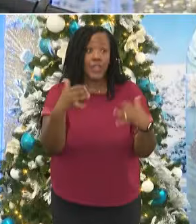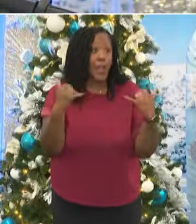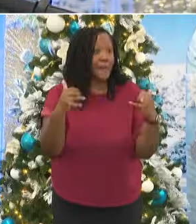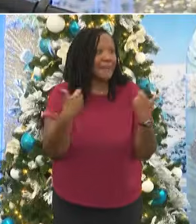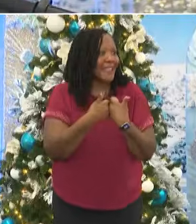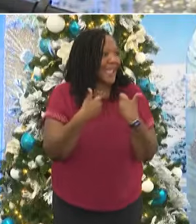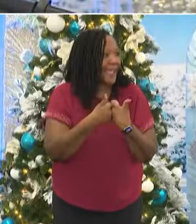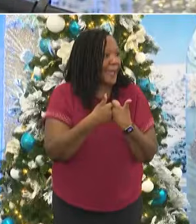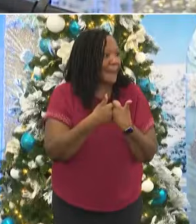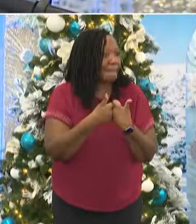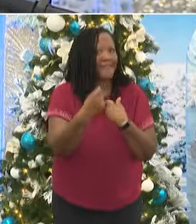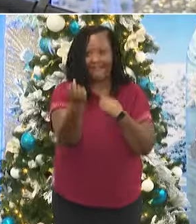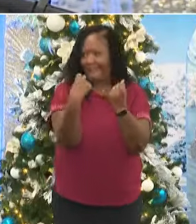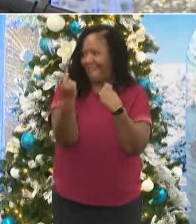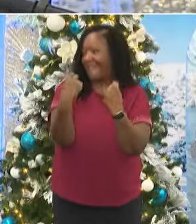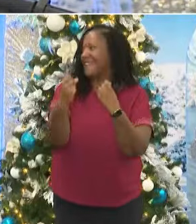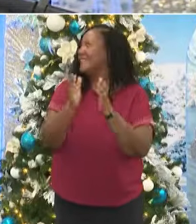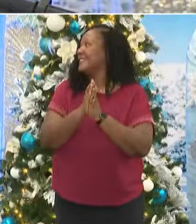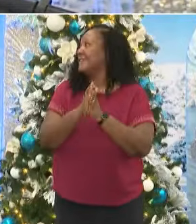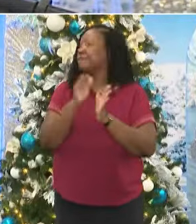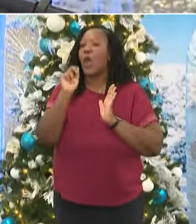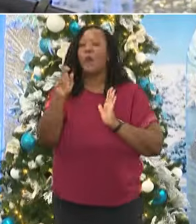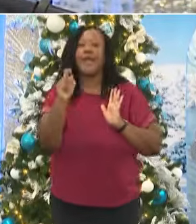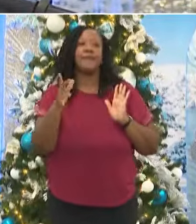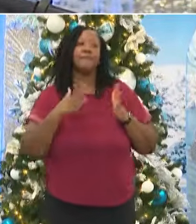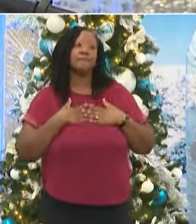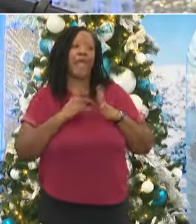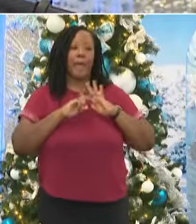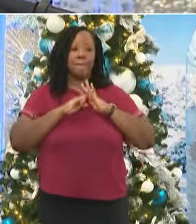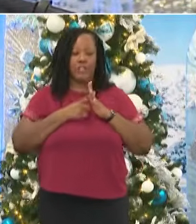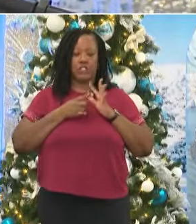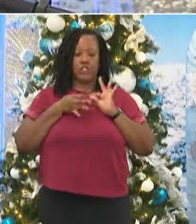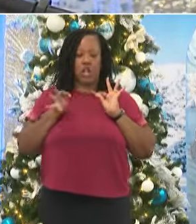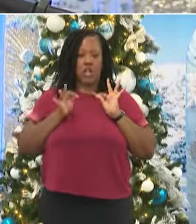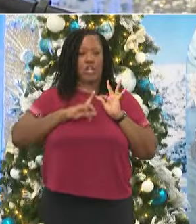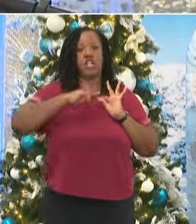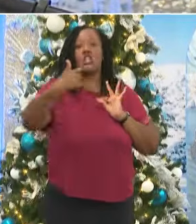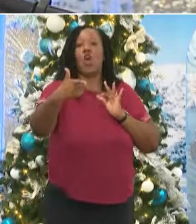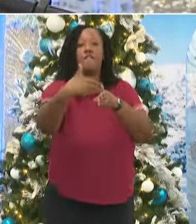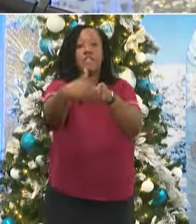with me? Okay, so I'm going to start and y'all finish. Y'all ready?